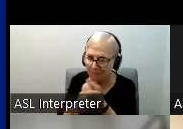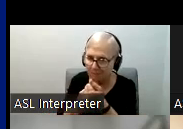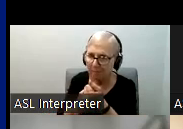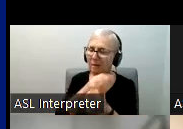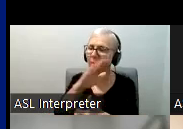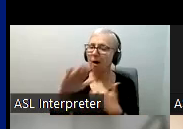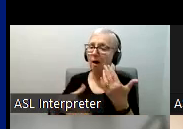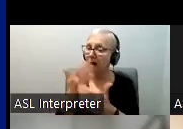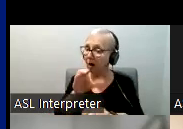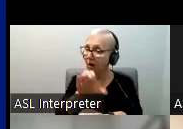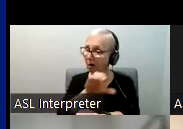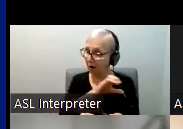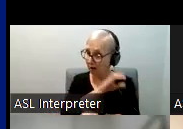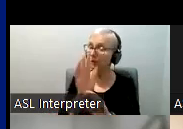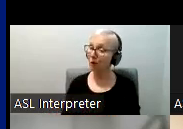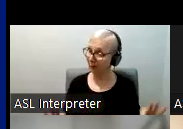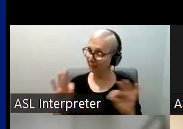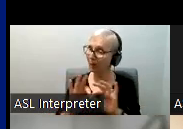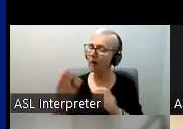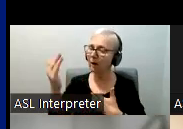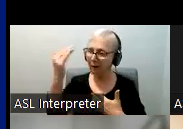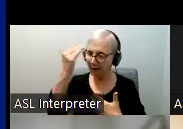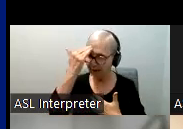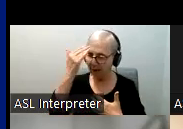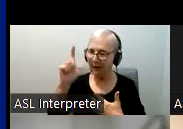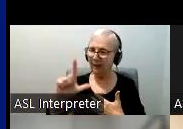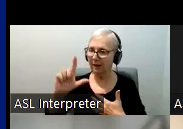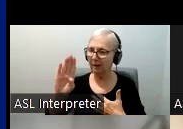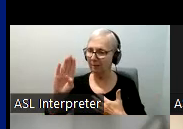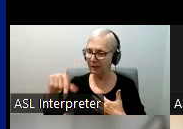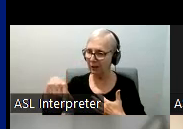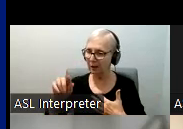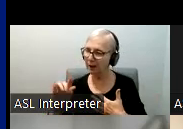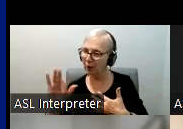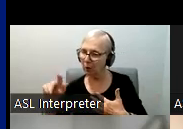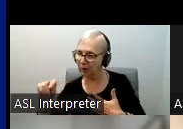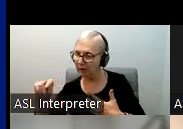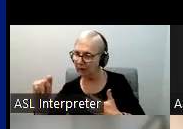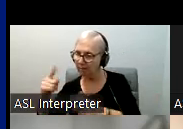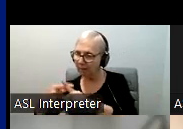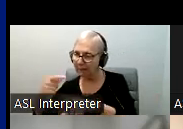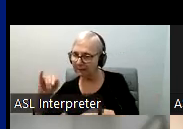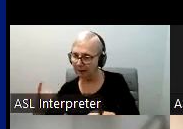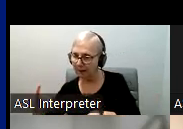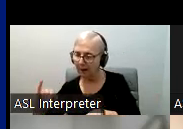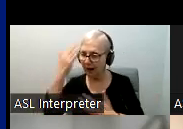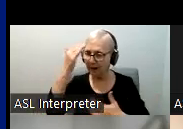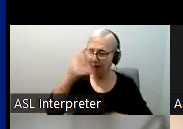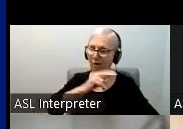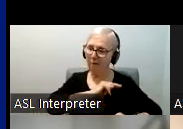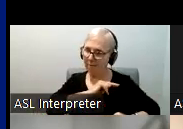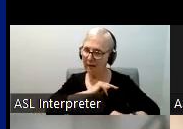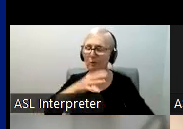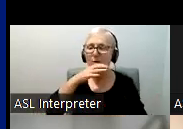all Coloradoans matter. I know LGBTQ plus I know veterans and old folks